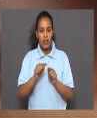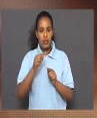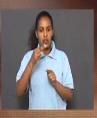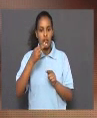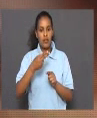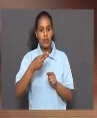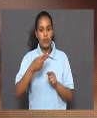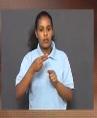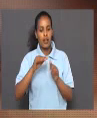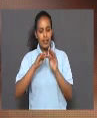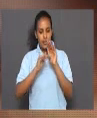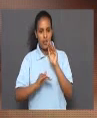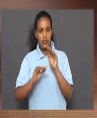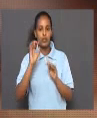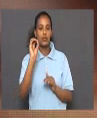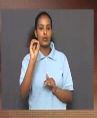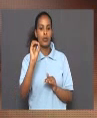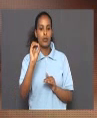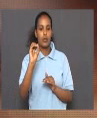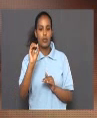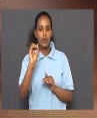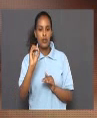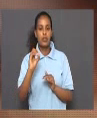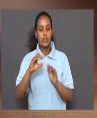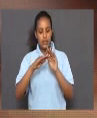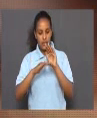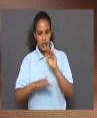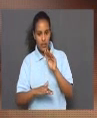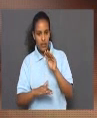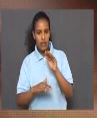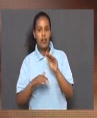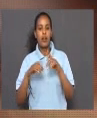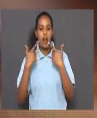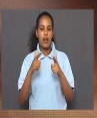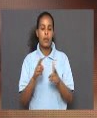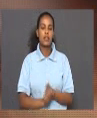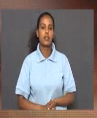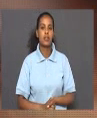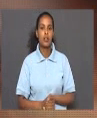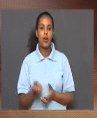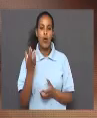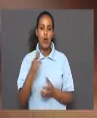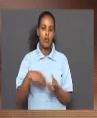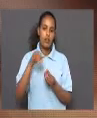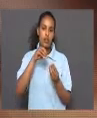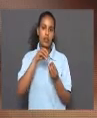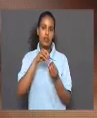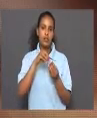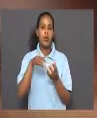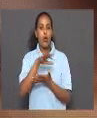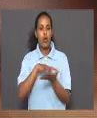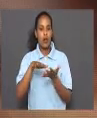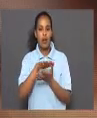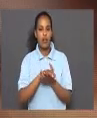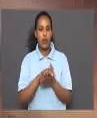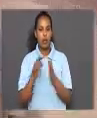entropy is less than 0, then there has been a decrease in randomness or an increase in